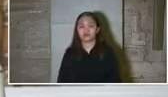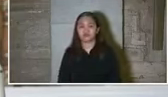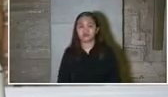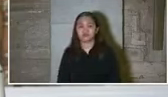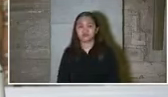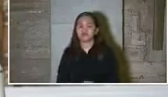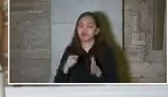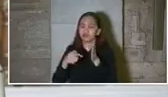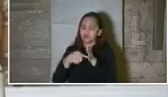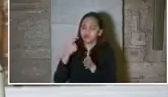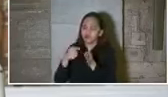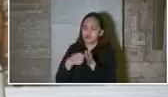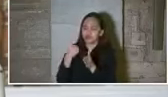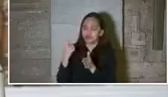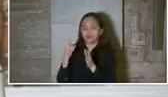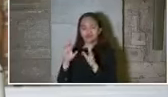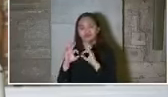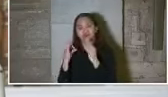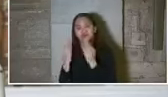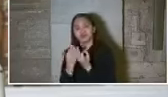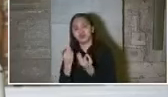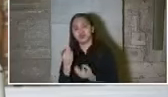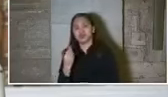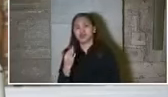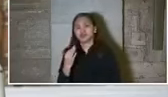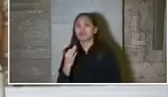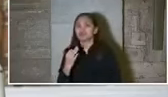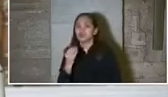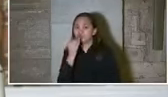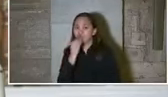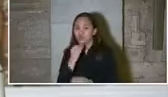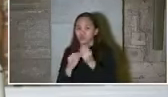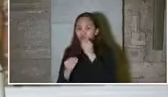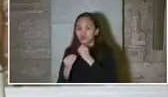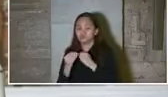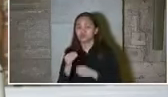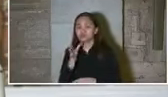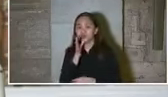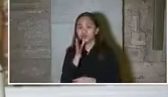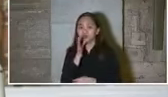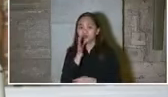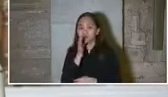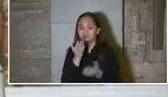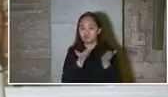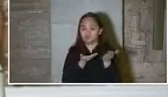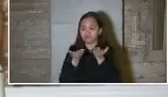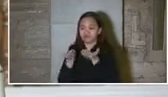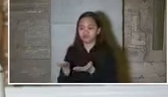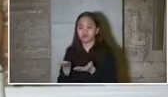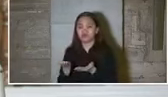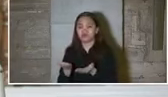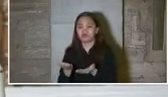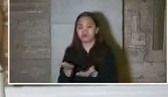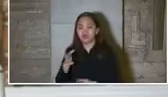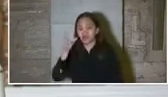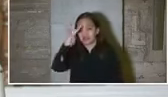Minsan, kumakain kami at nilabas na ng nanay ko ang paborito kong ulam, chicken